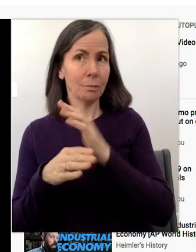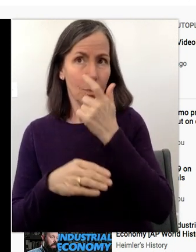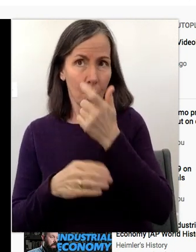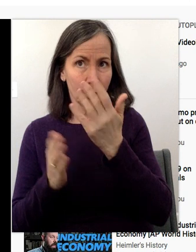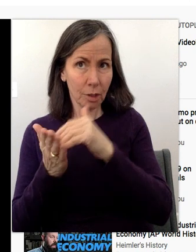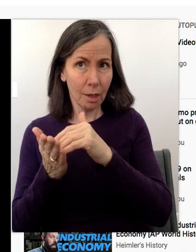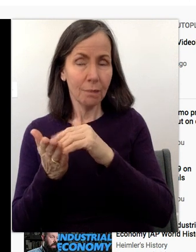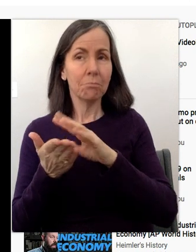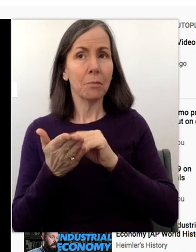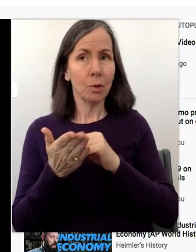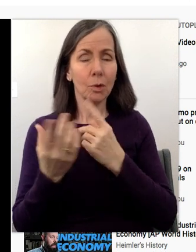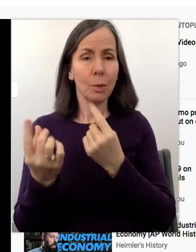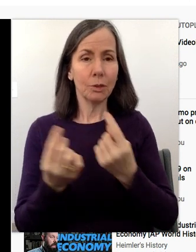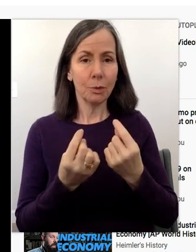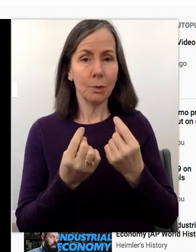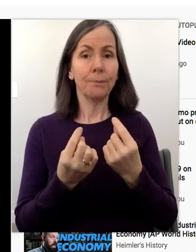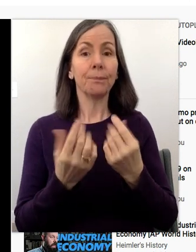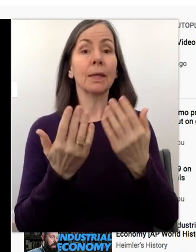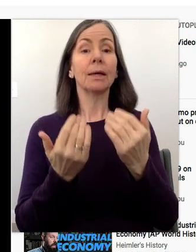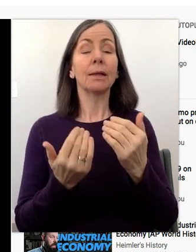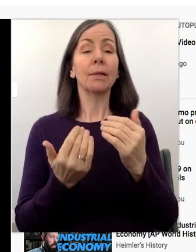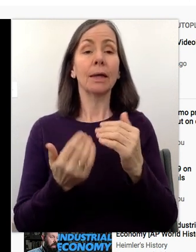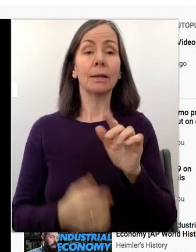Then we can go back in the top left,